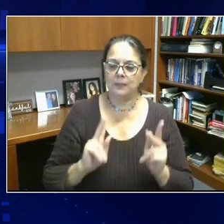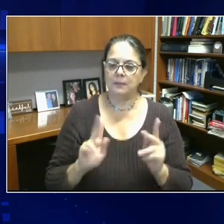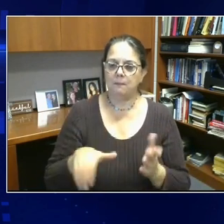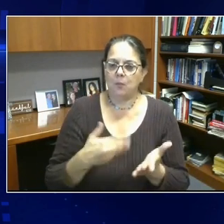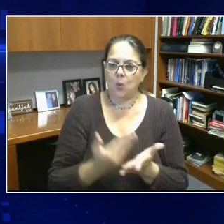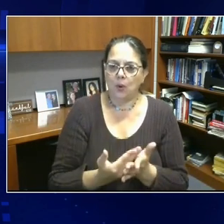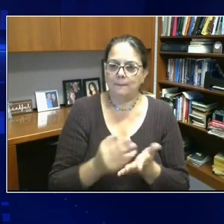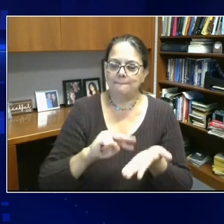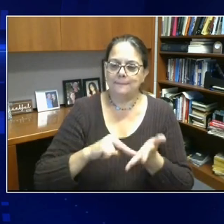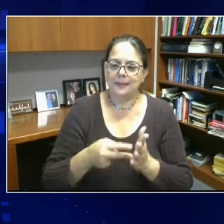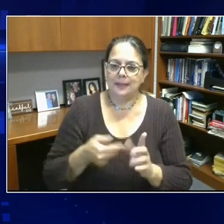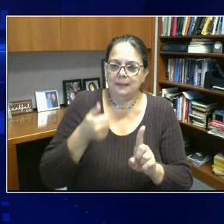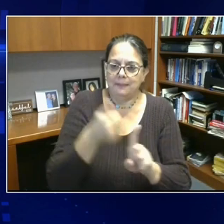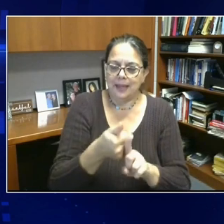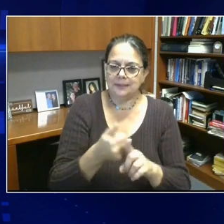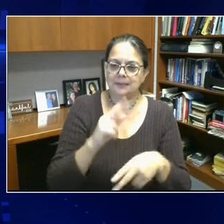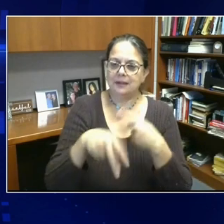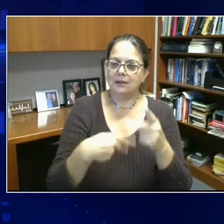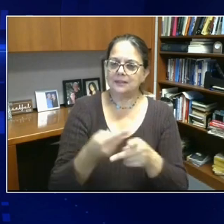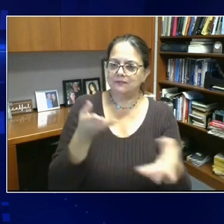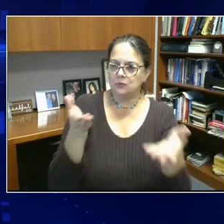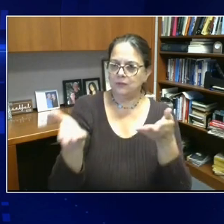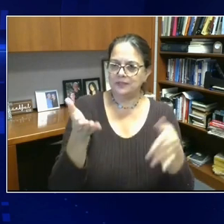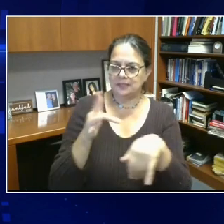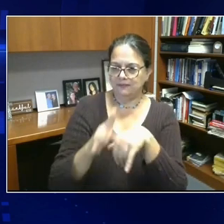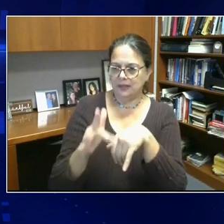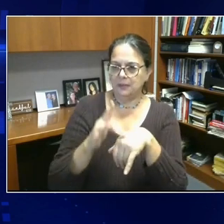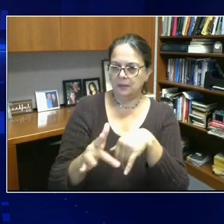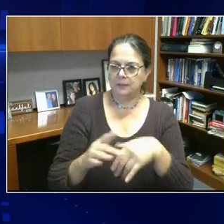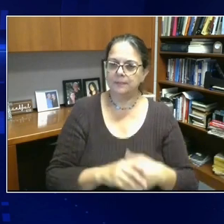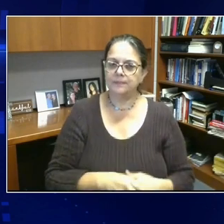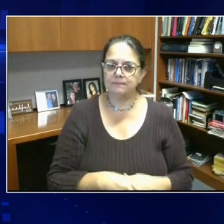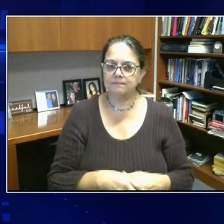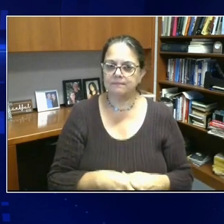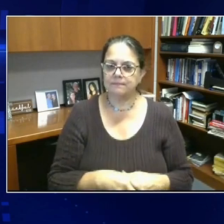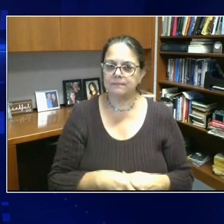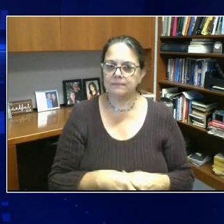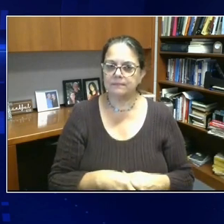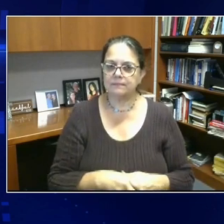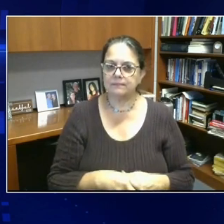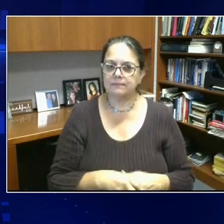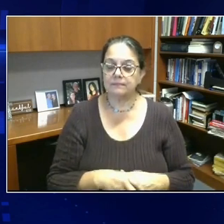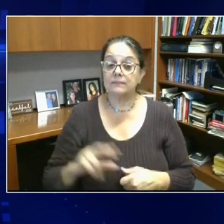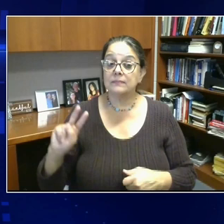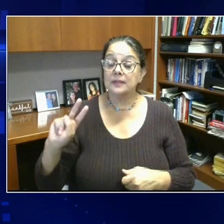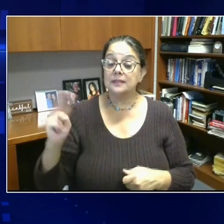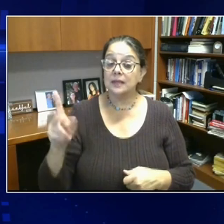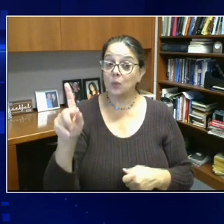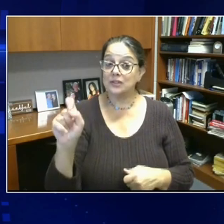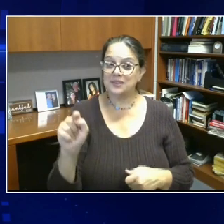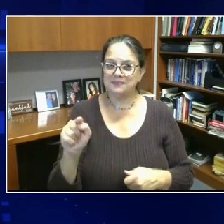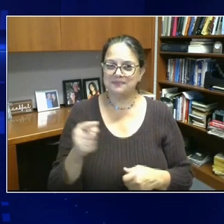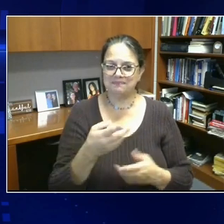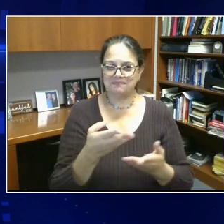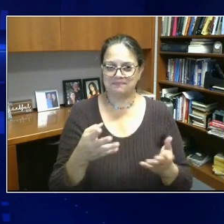syndrome. Fewer babies being born with Down syndrome has resulted in fewer services being made